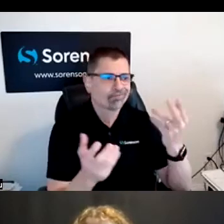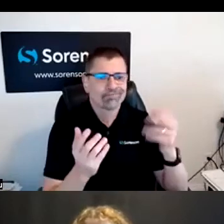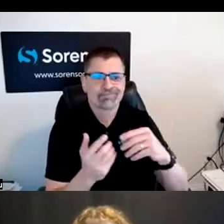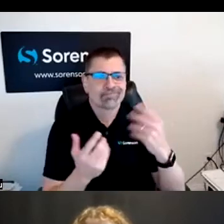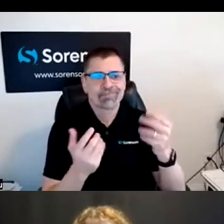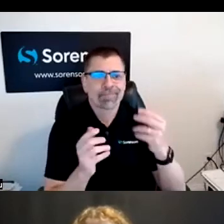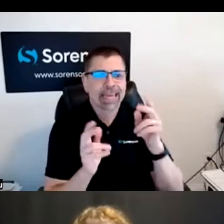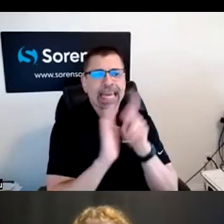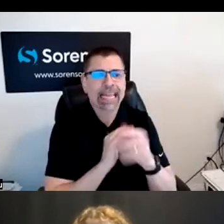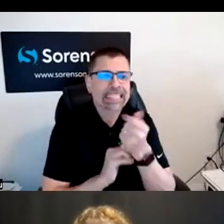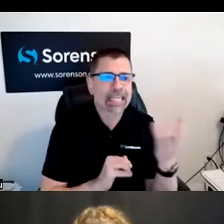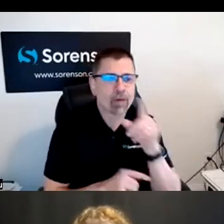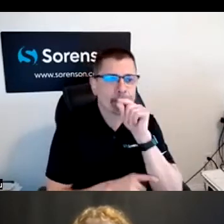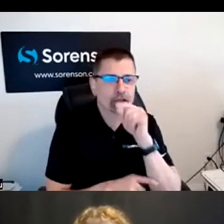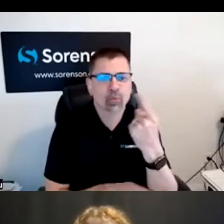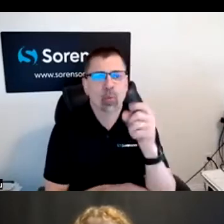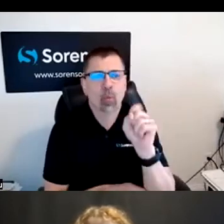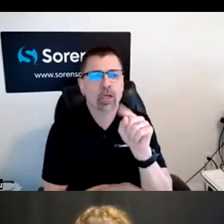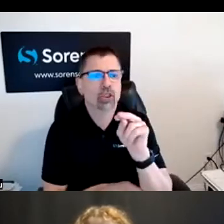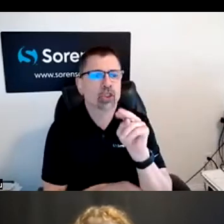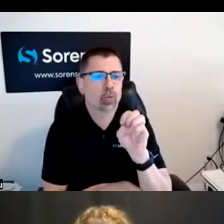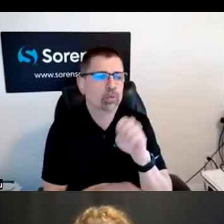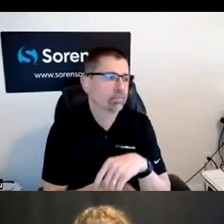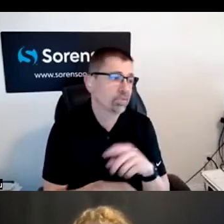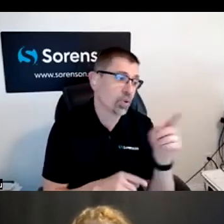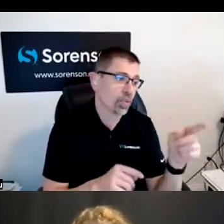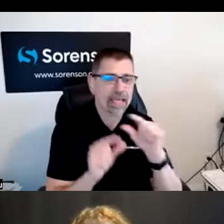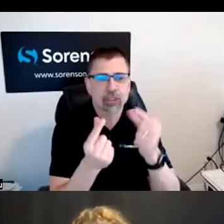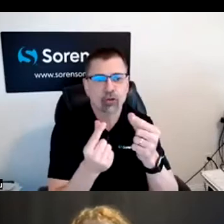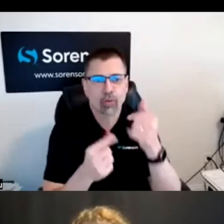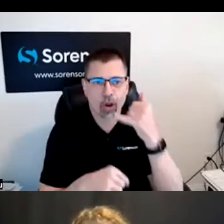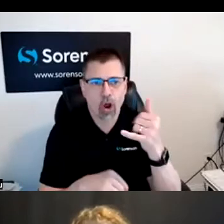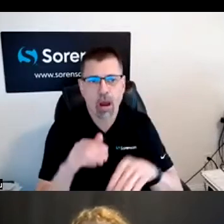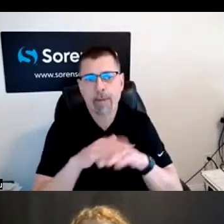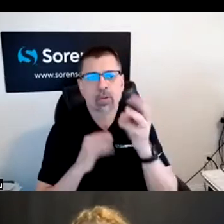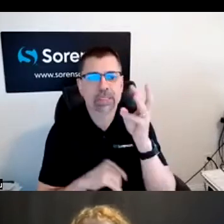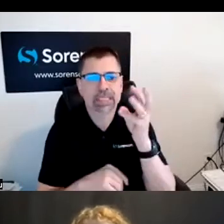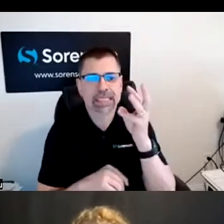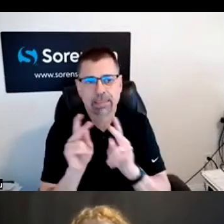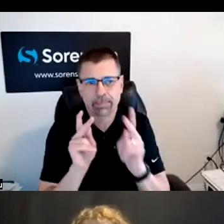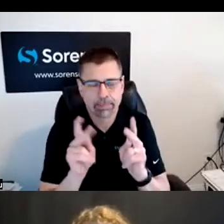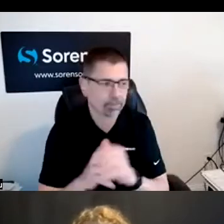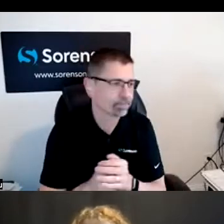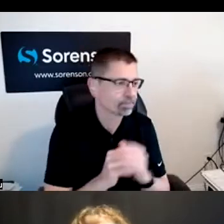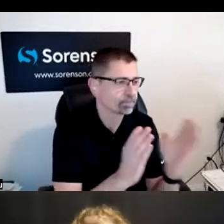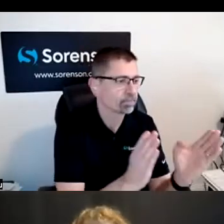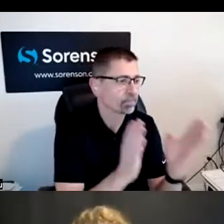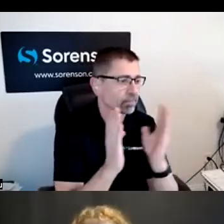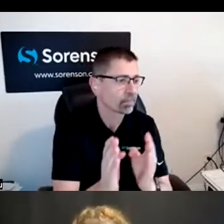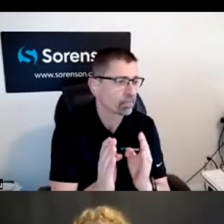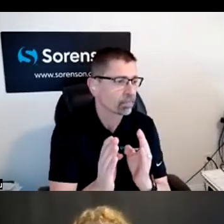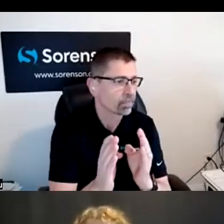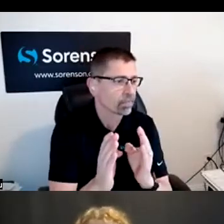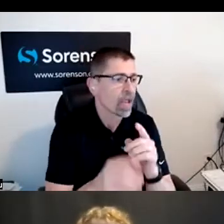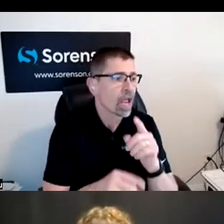teaching with students from different places, and kill multiple birds with one stone, so to speak. So it's nice to have that group call up to